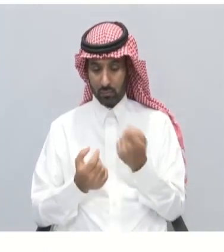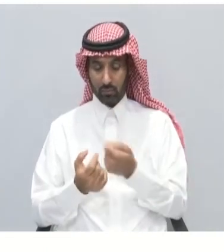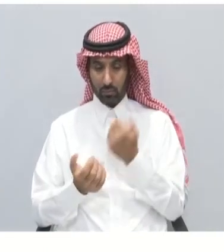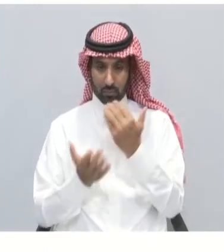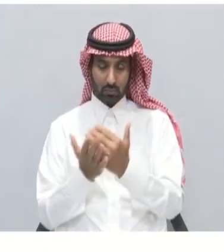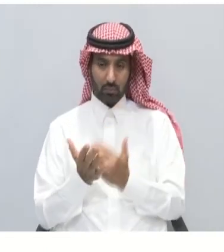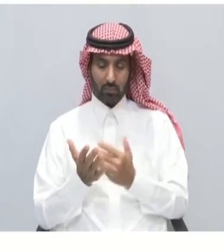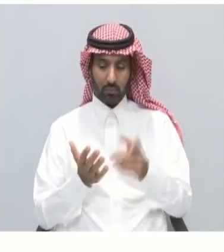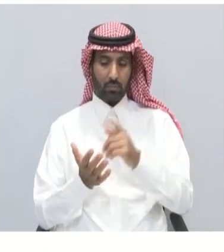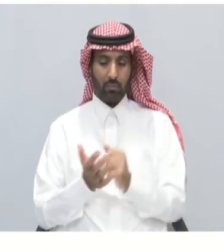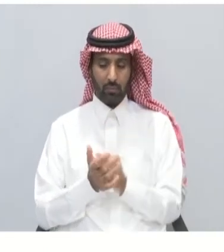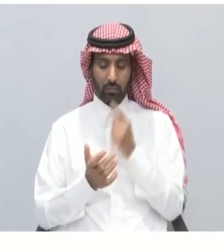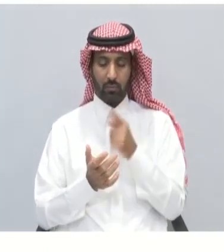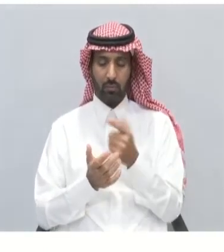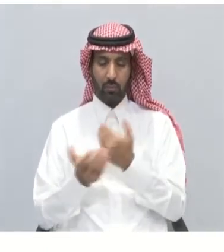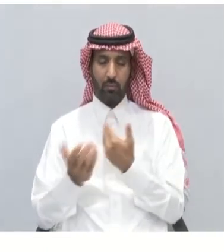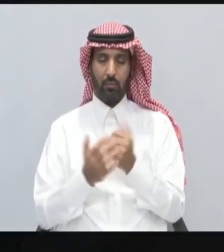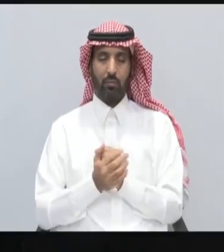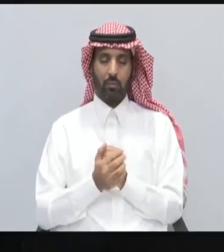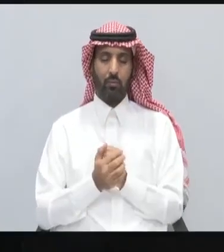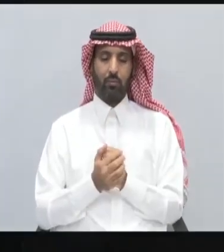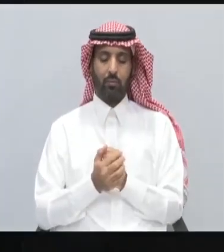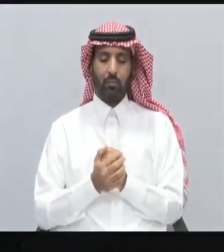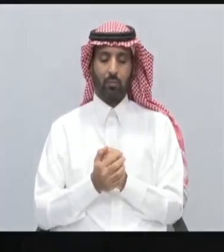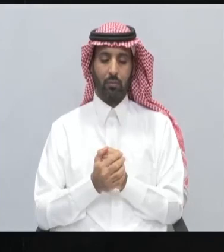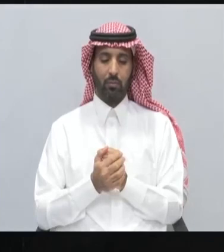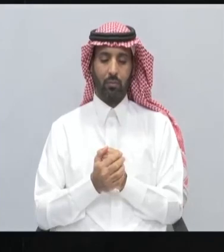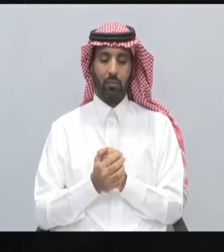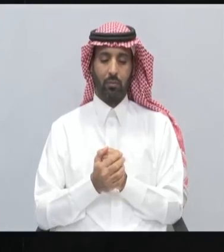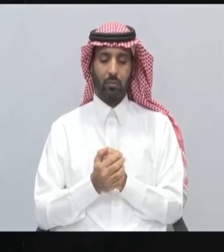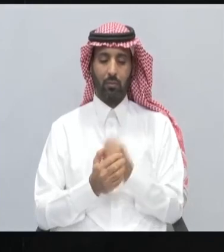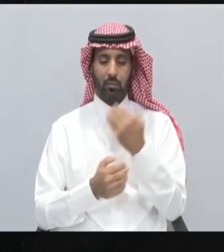list of questions and I asked someone who left home